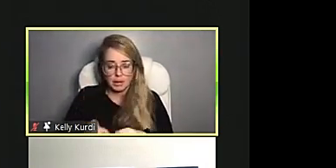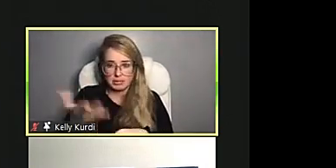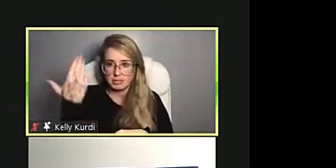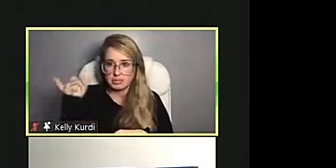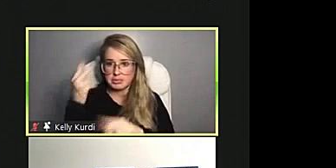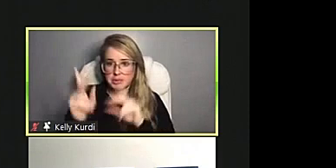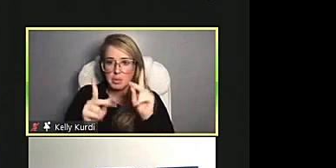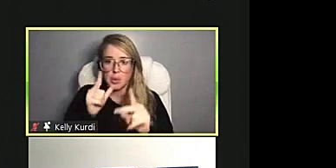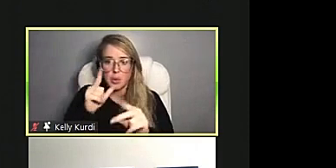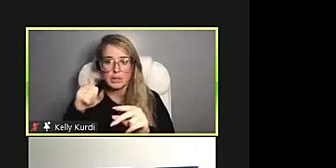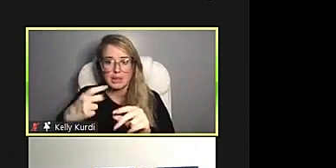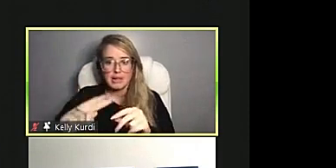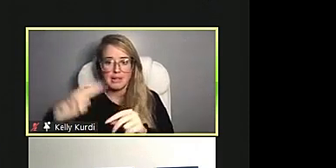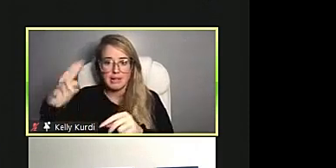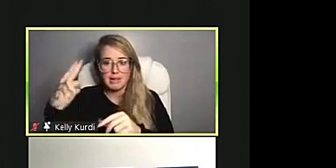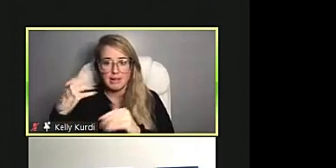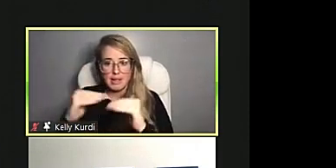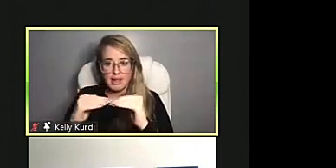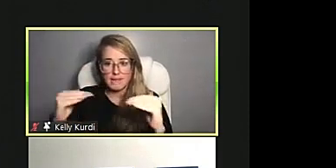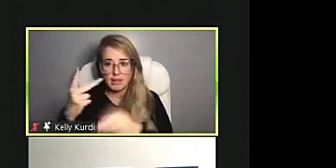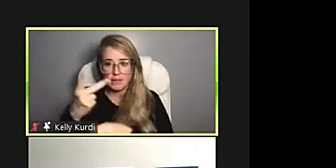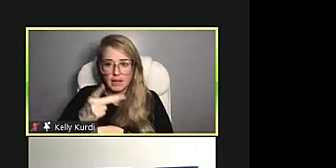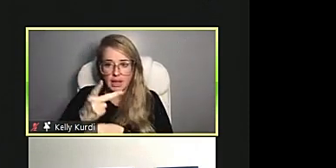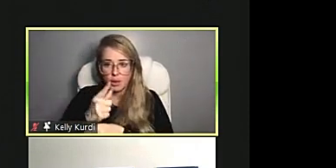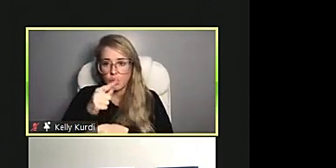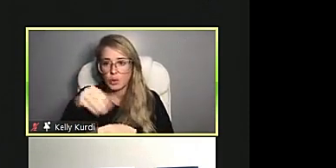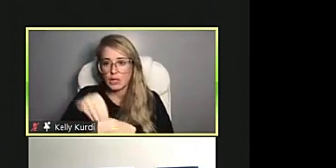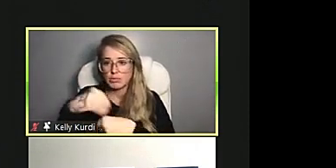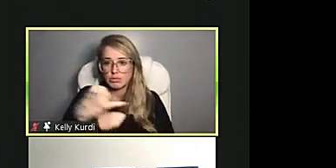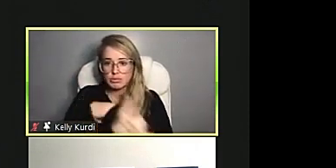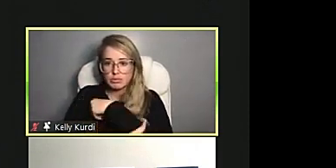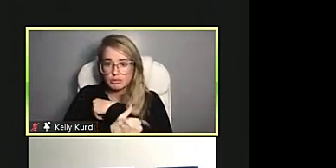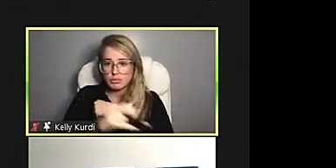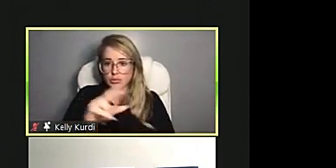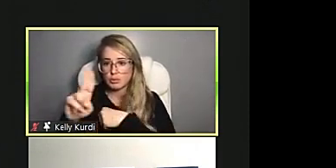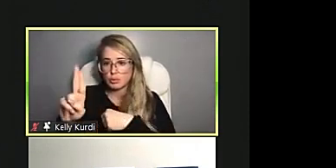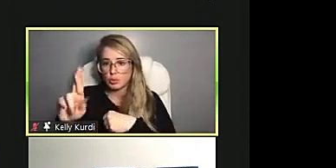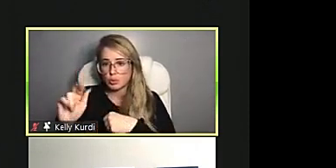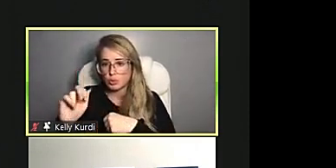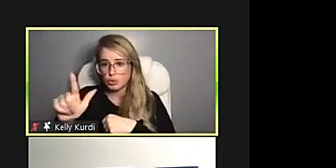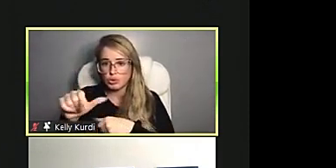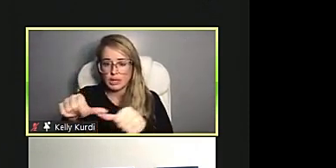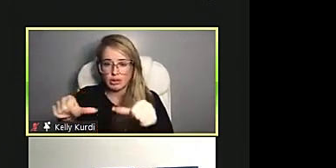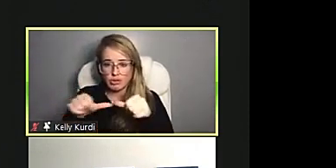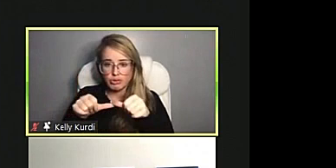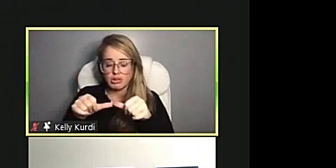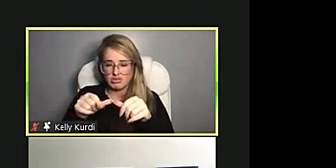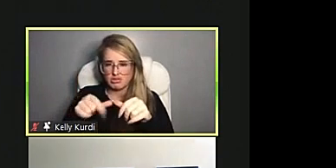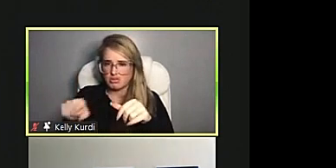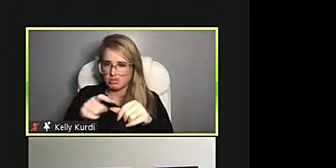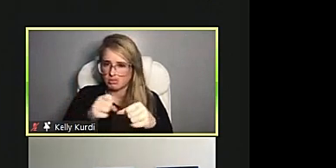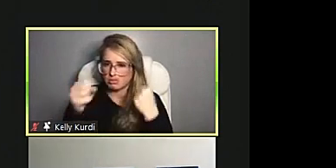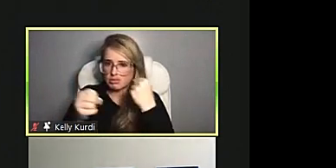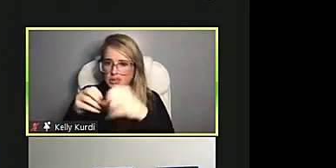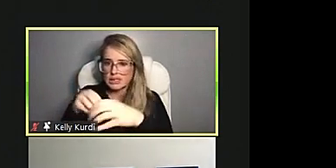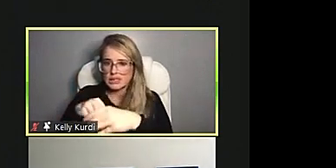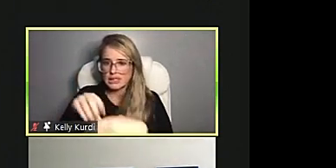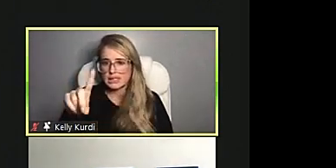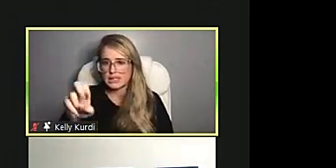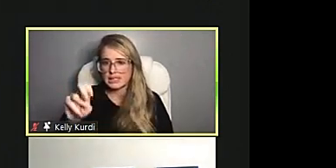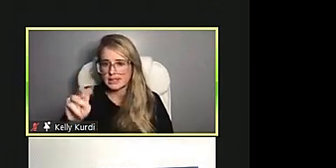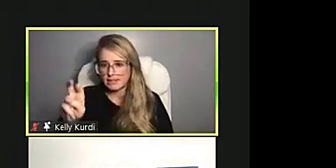who needed a higher level of care, who lived in more rural areas, would very often be moved into Denver metro area or